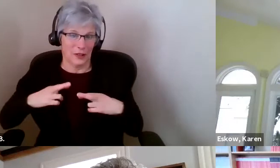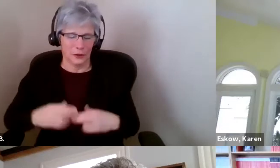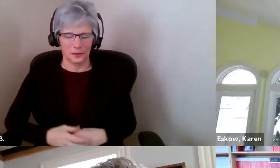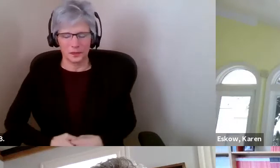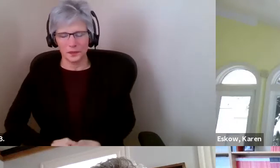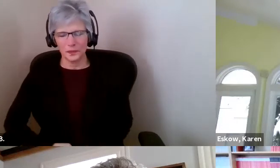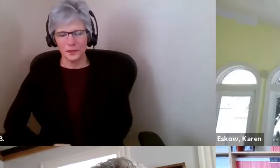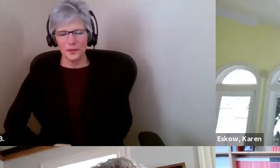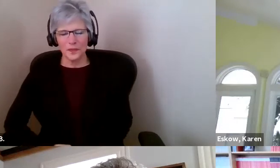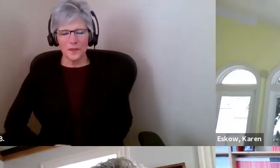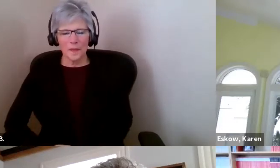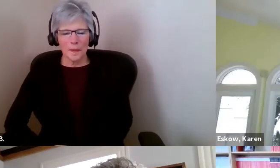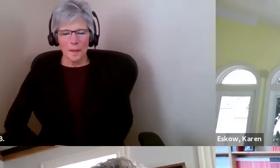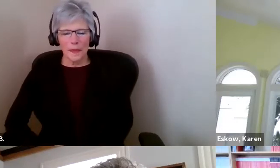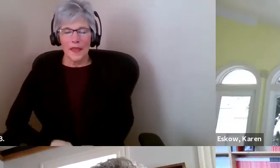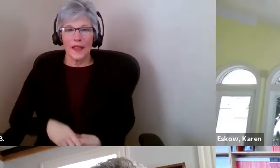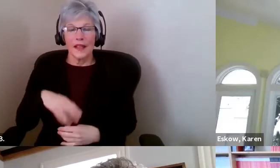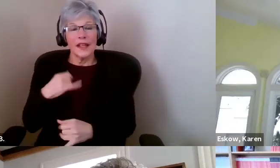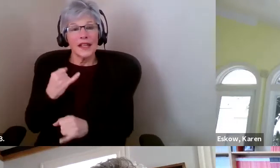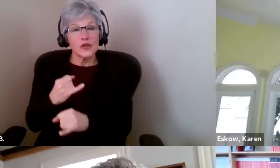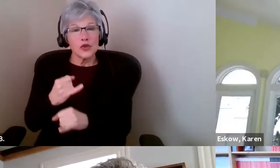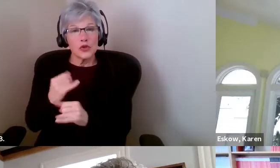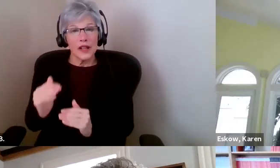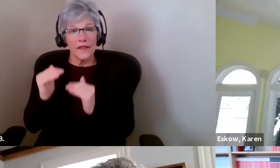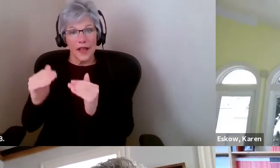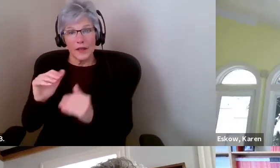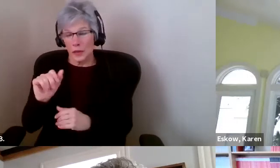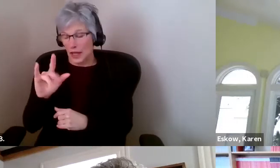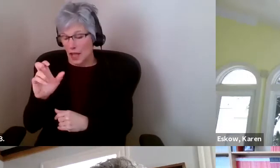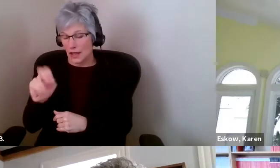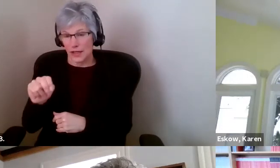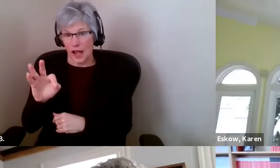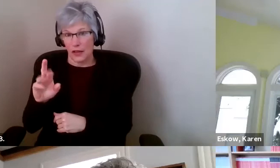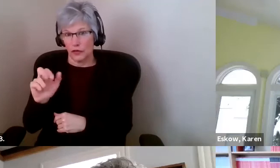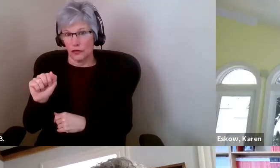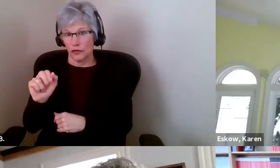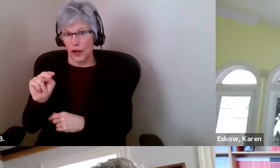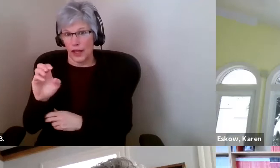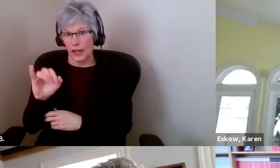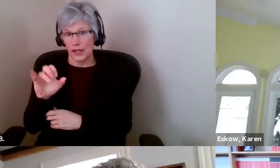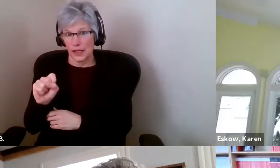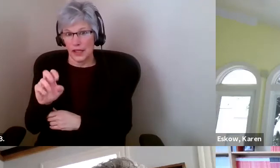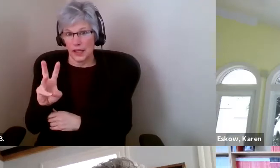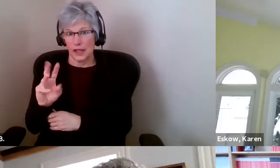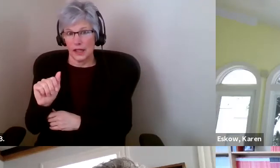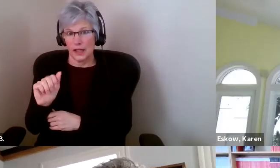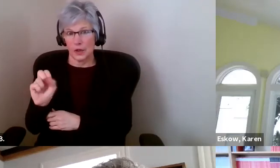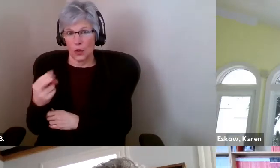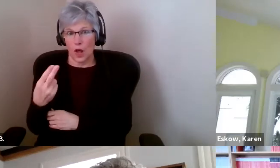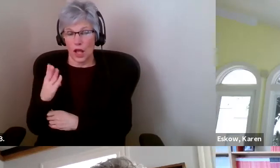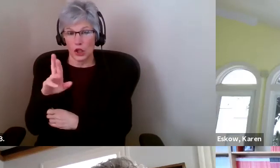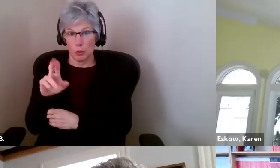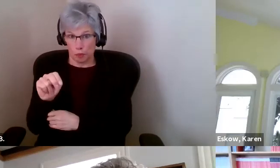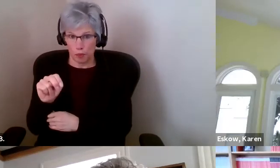our institutional advancement liaison, Francis Washburn. I've very much enjoyed getting to